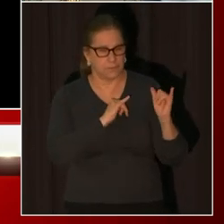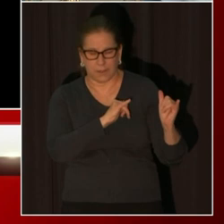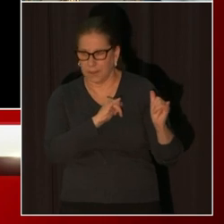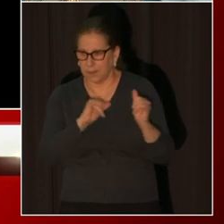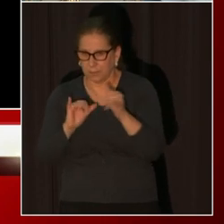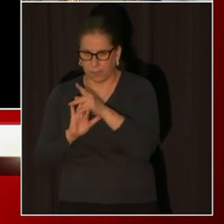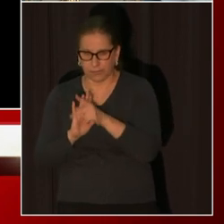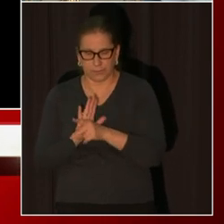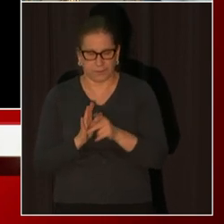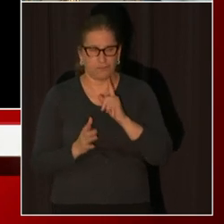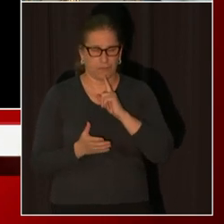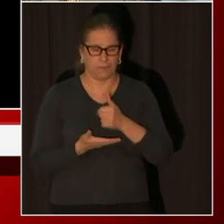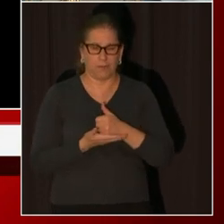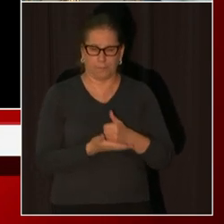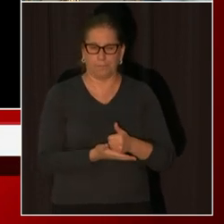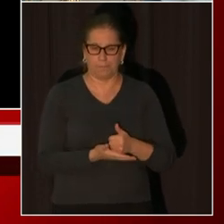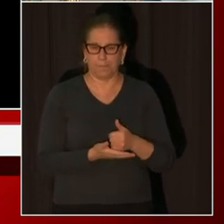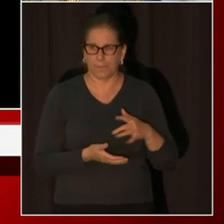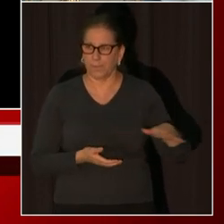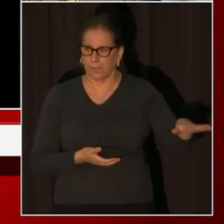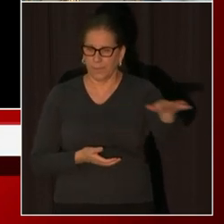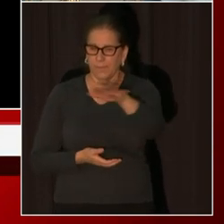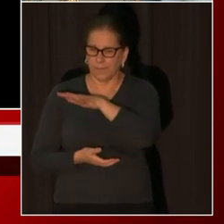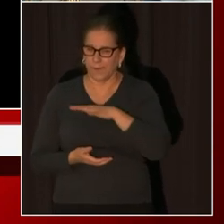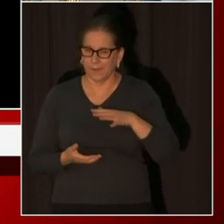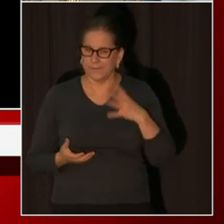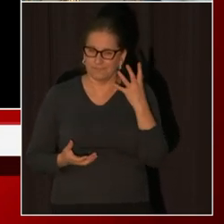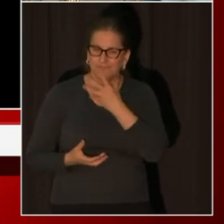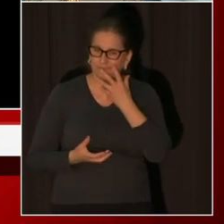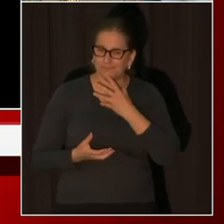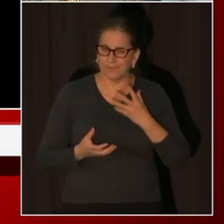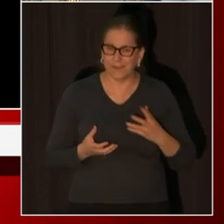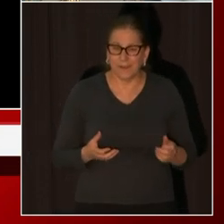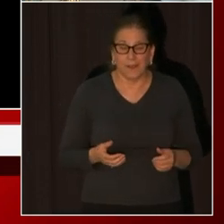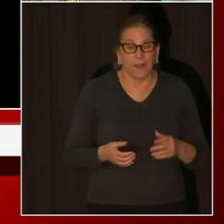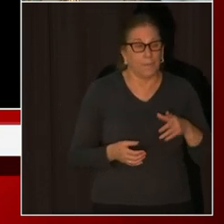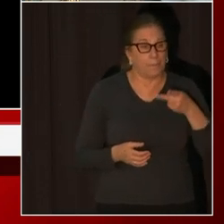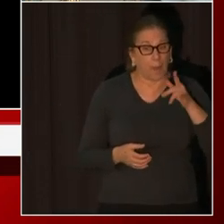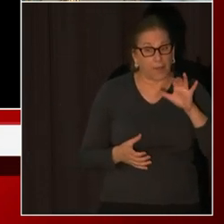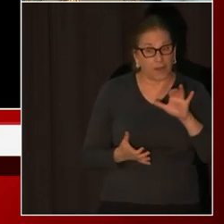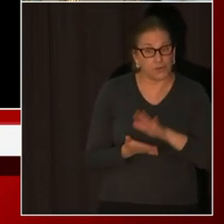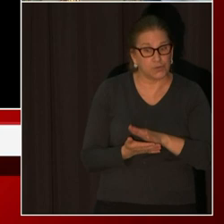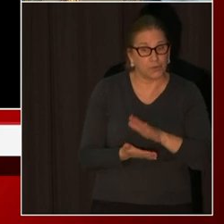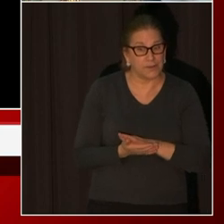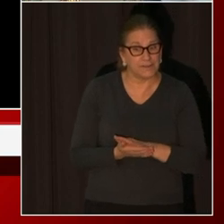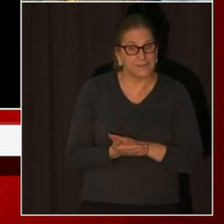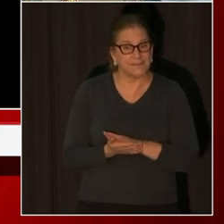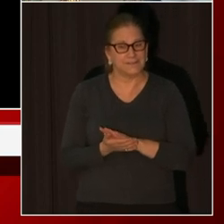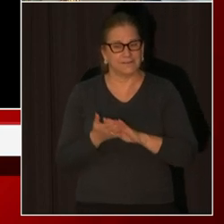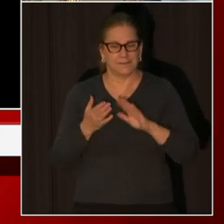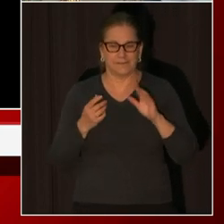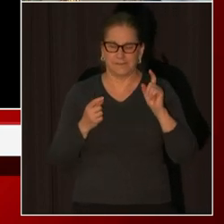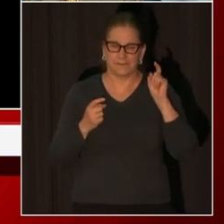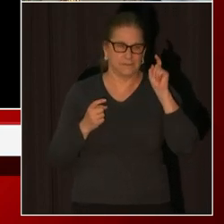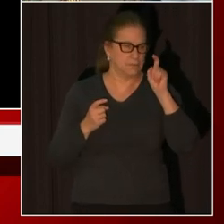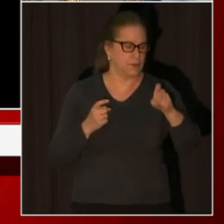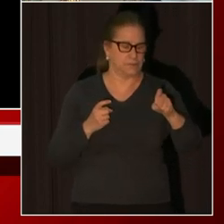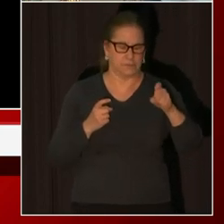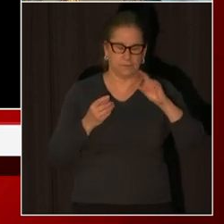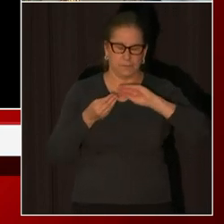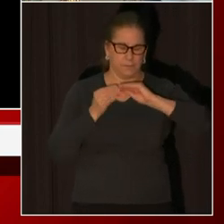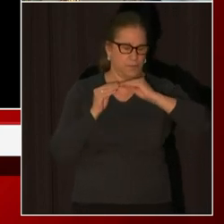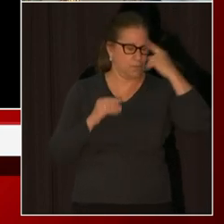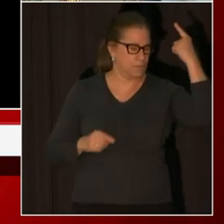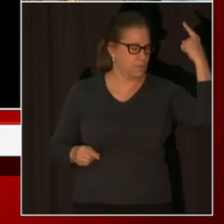for example, that our public schools must remain a top priority and that affordable housing is key to a